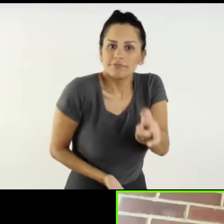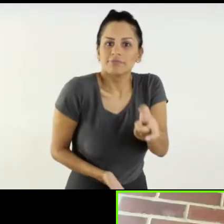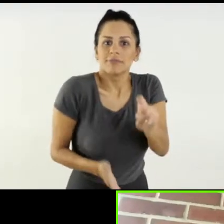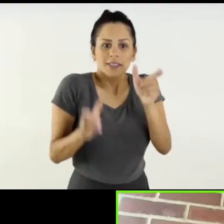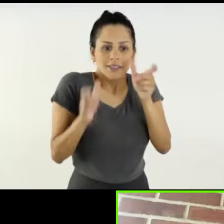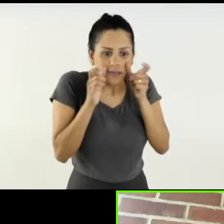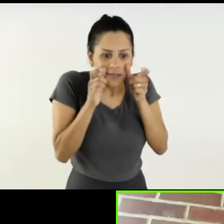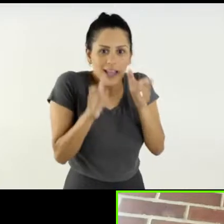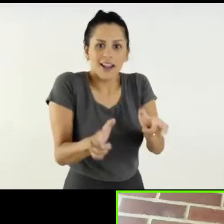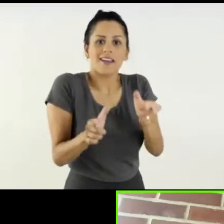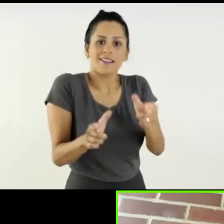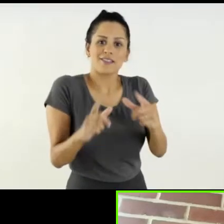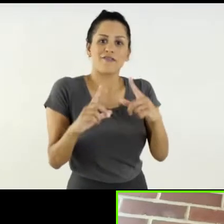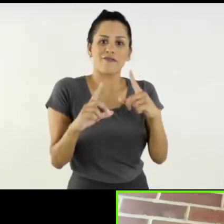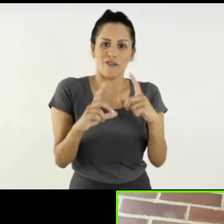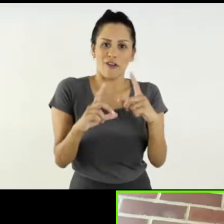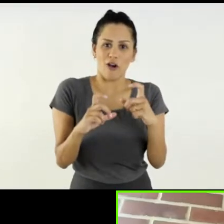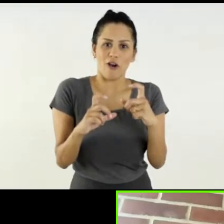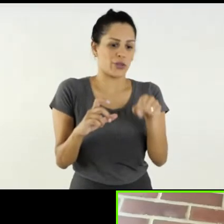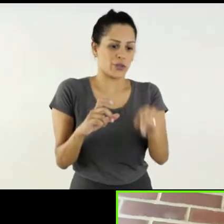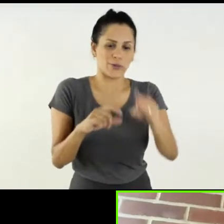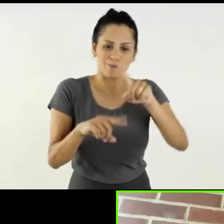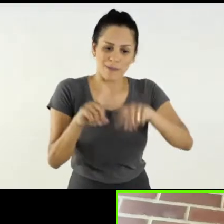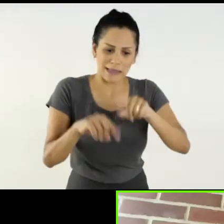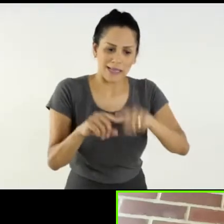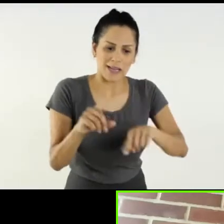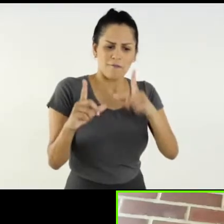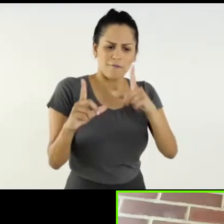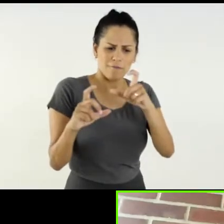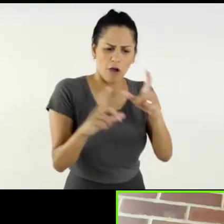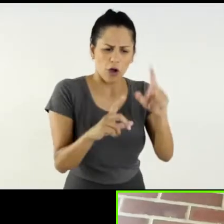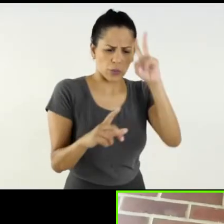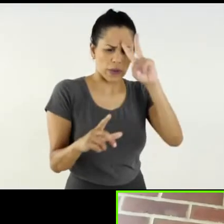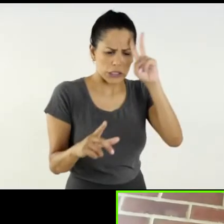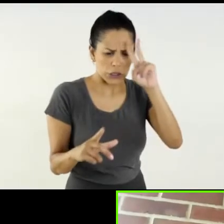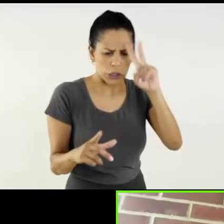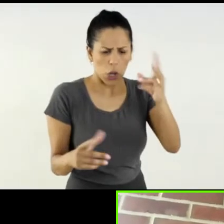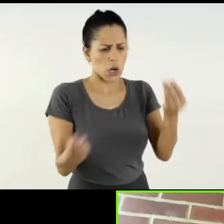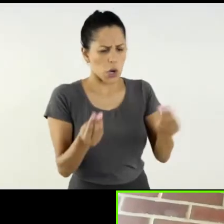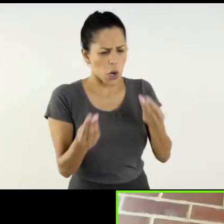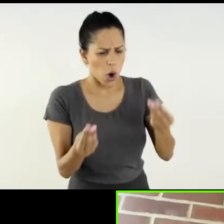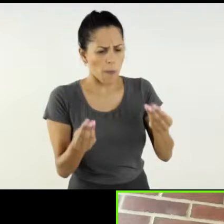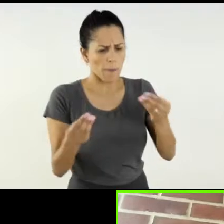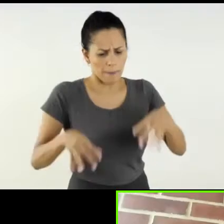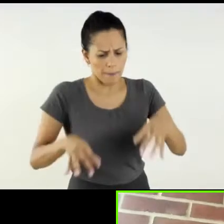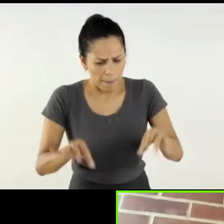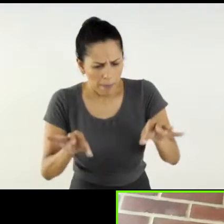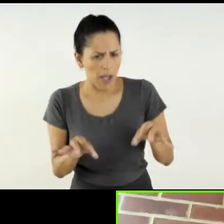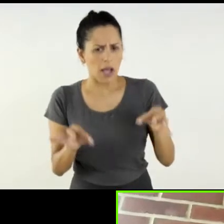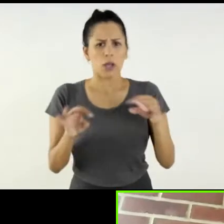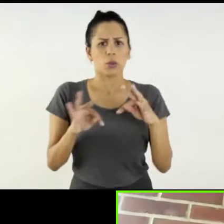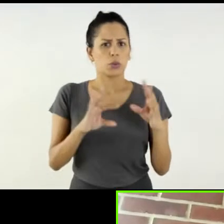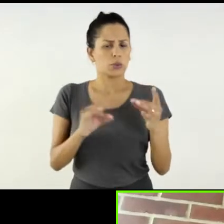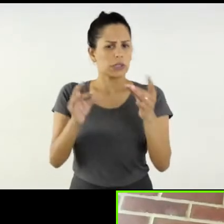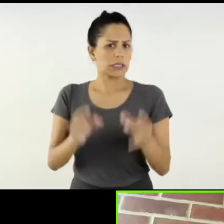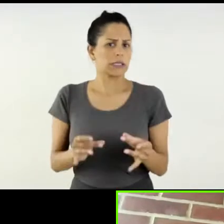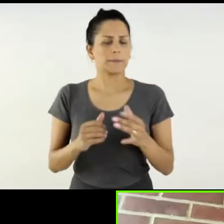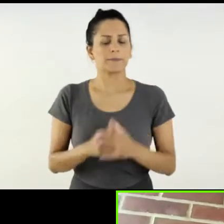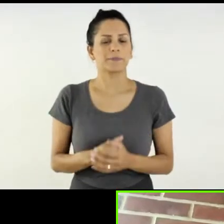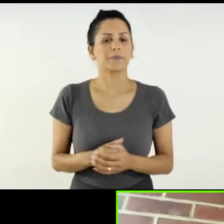of its history, how it lives and circulates, how it's made. And for years I made my own photographs,